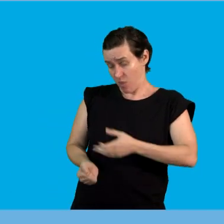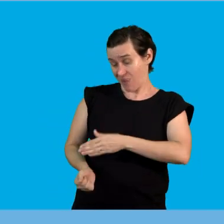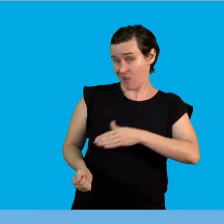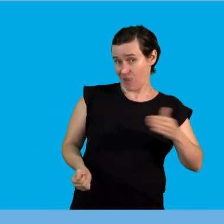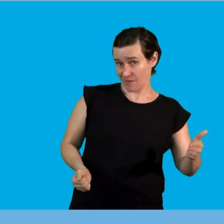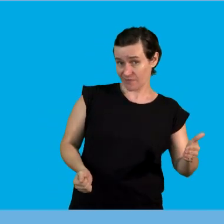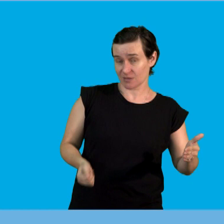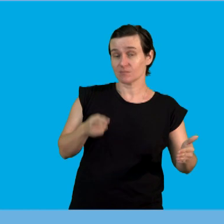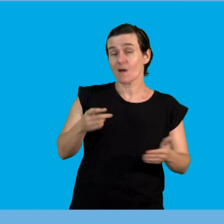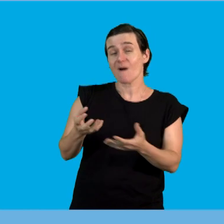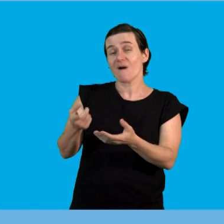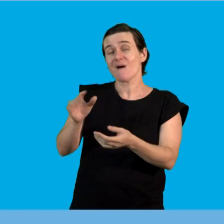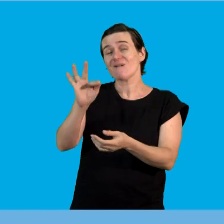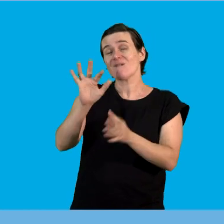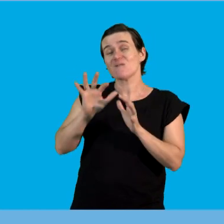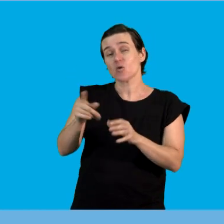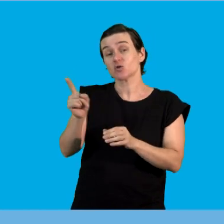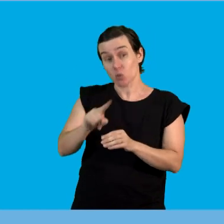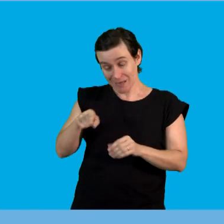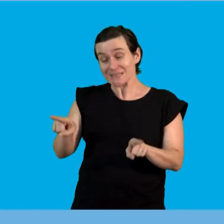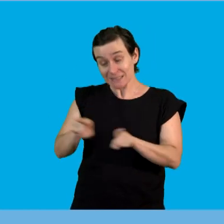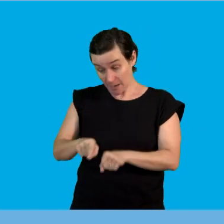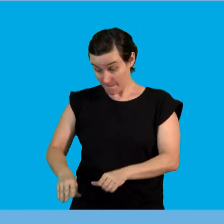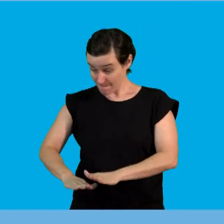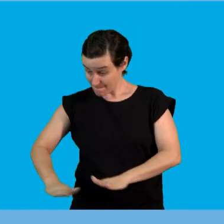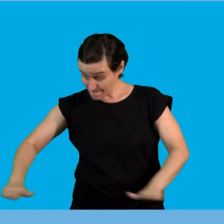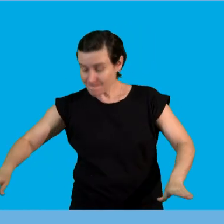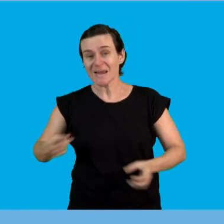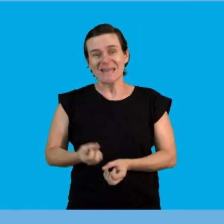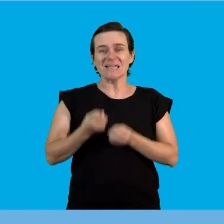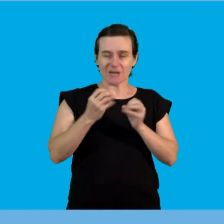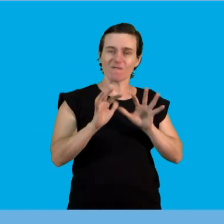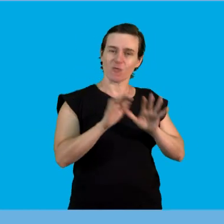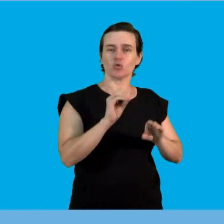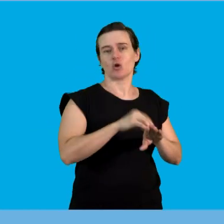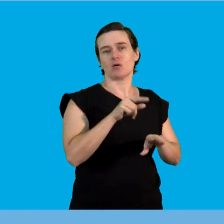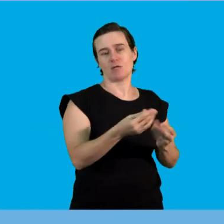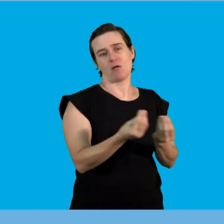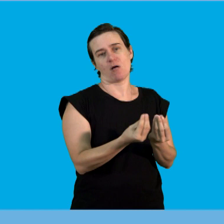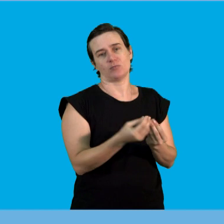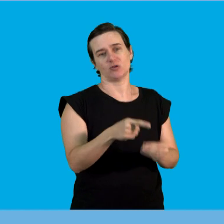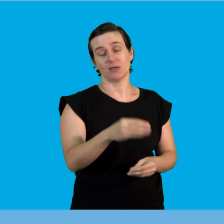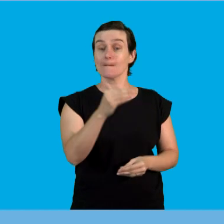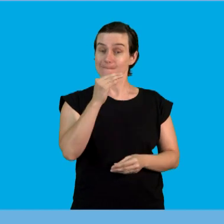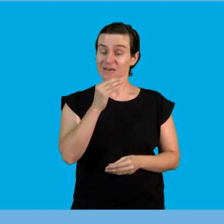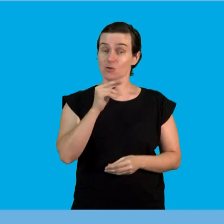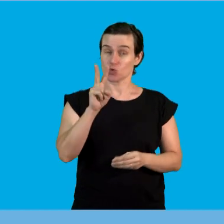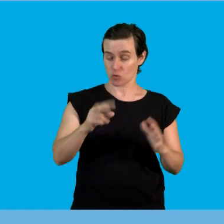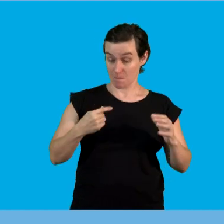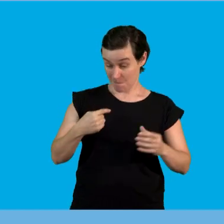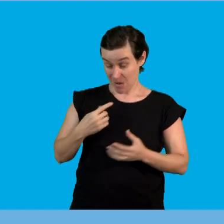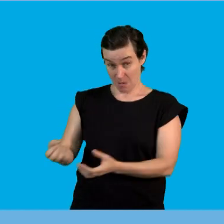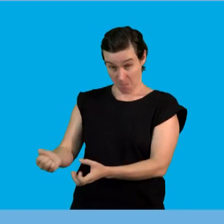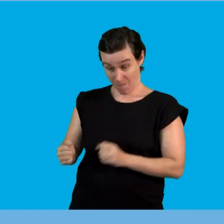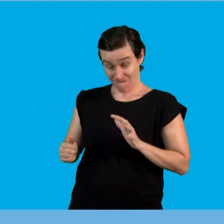side, there is a force that is exerted by the surface onto the object, and that means now we're going to have two